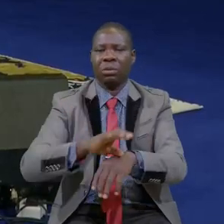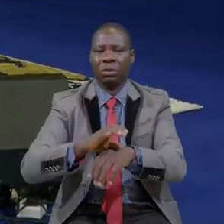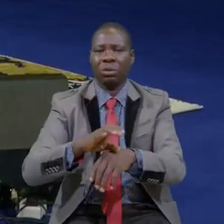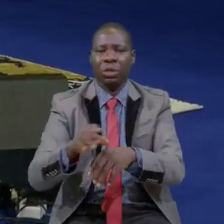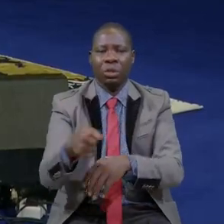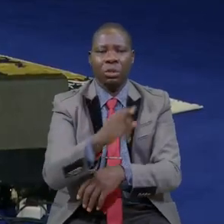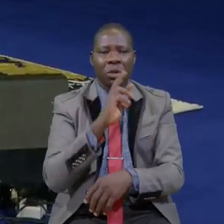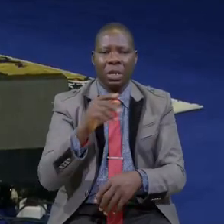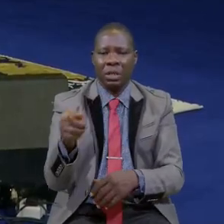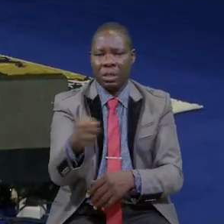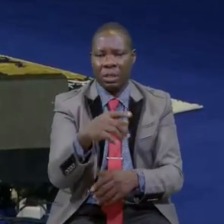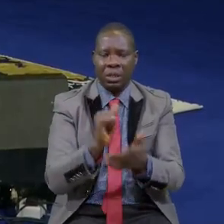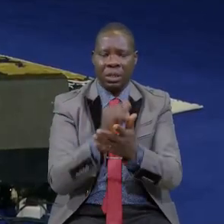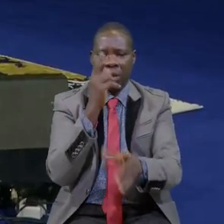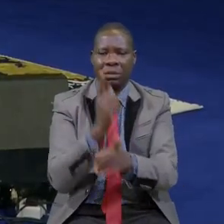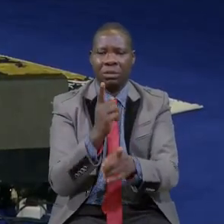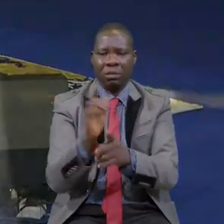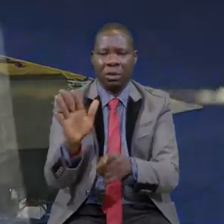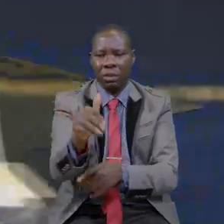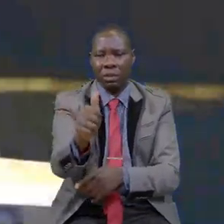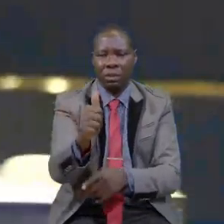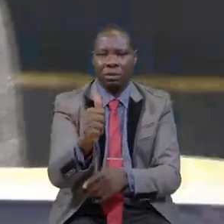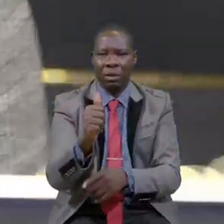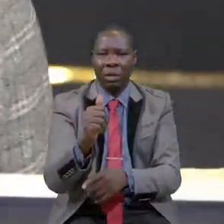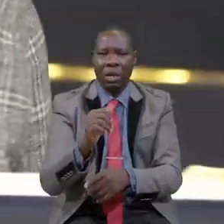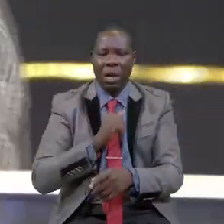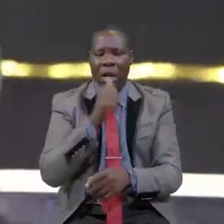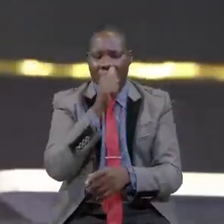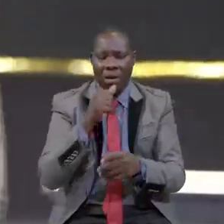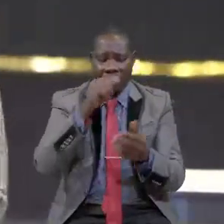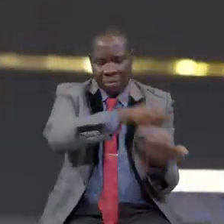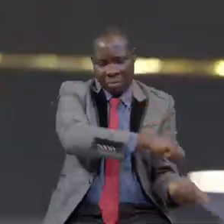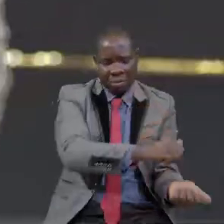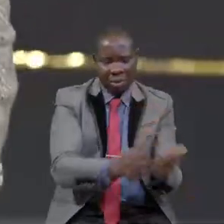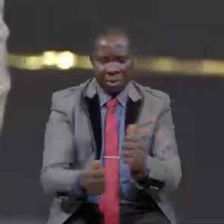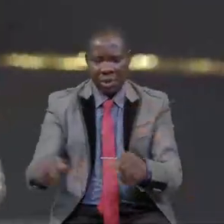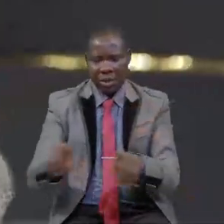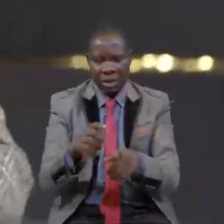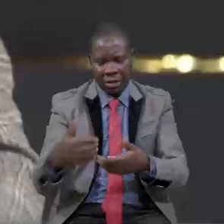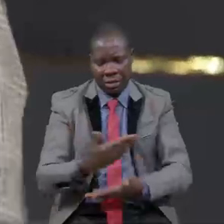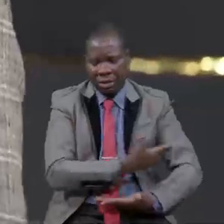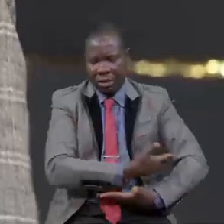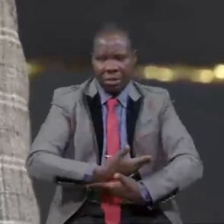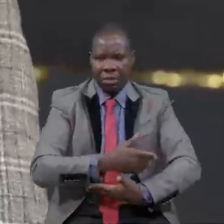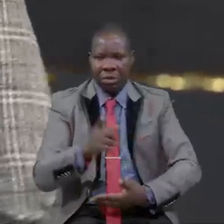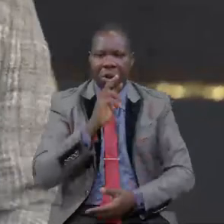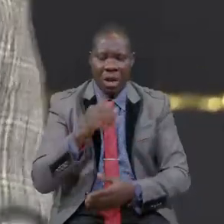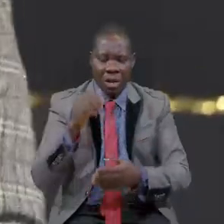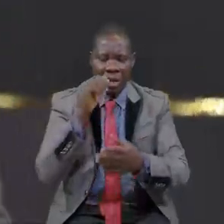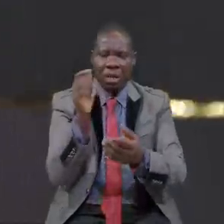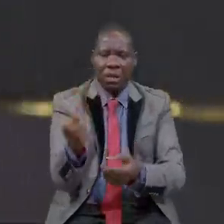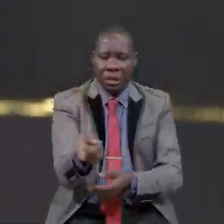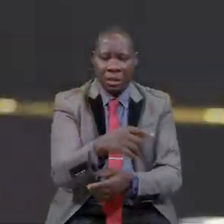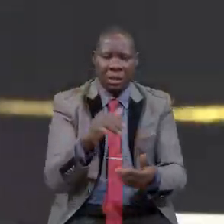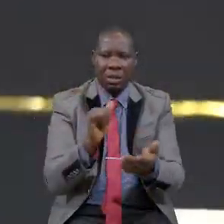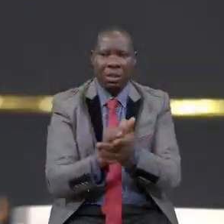we justify yourself I am baptized as an infant ye they we justify